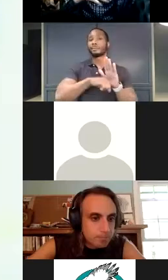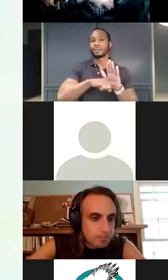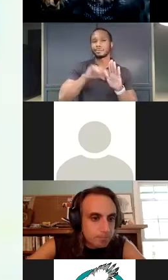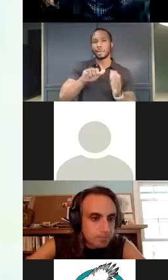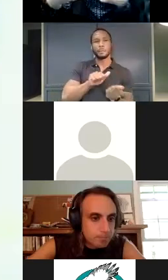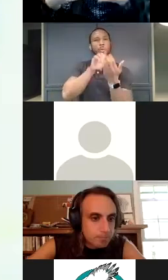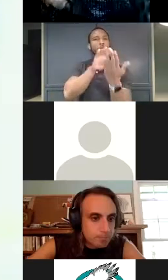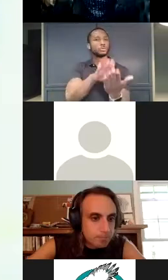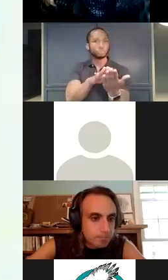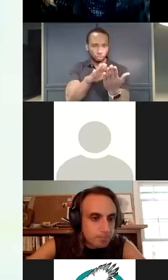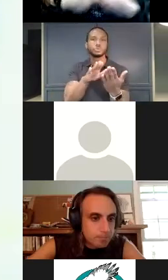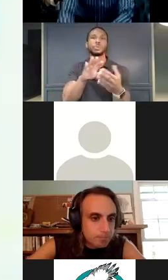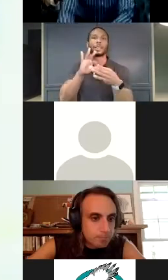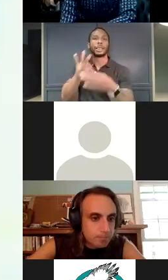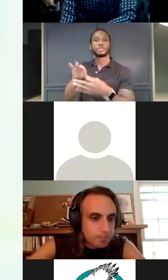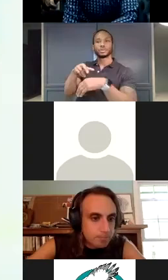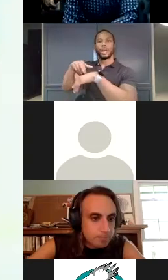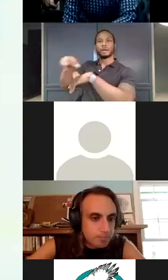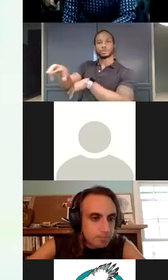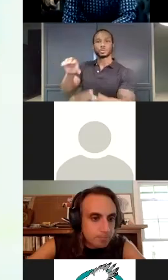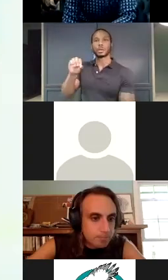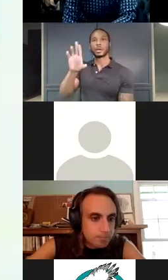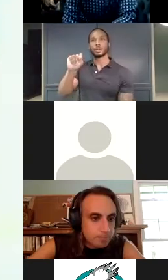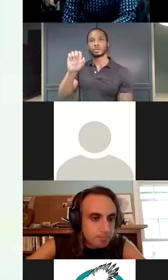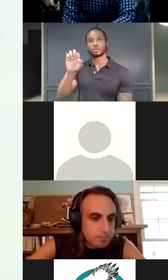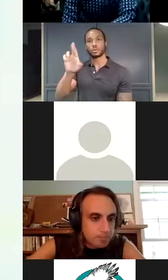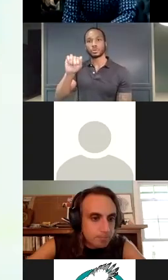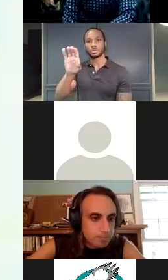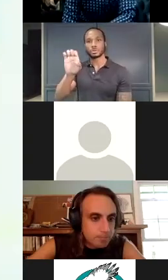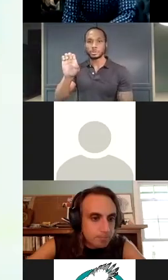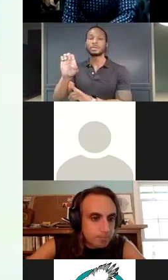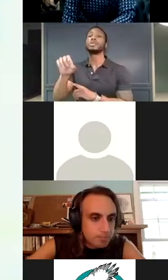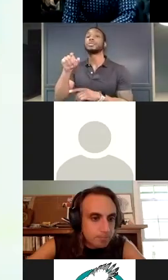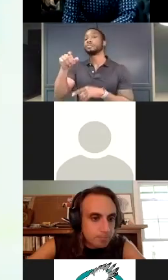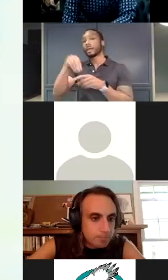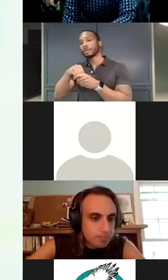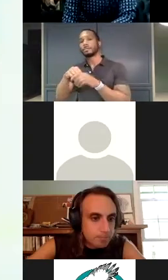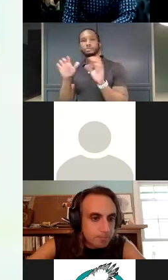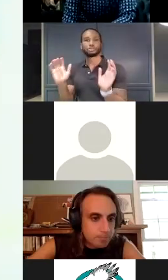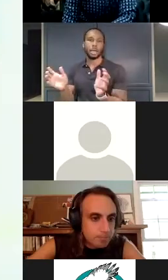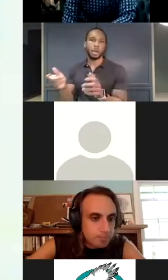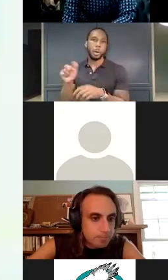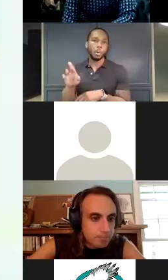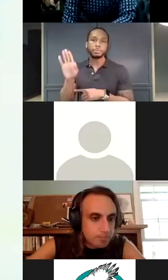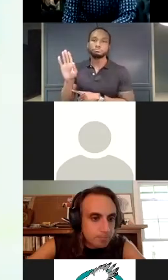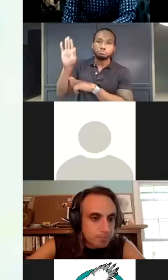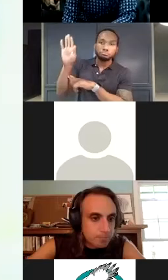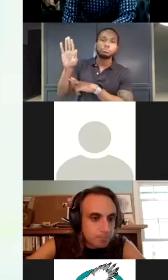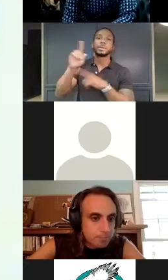of outsourcing? So feel free to weigh in the chat, or you can raise your hand and we could unmute you.